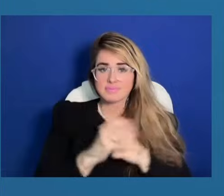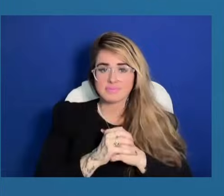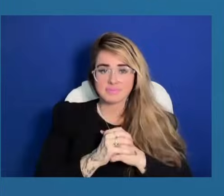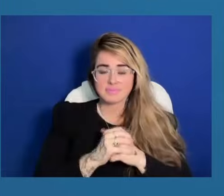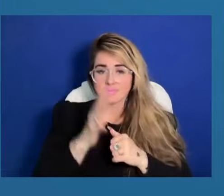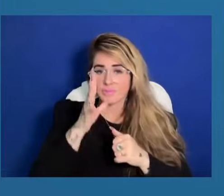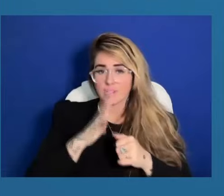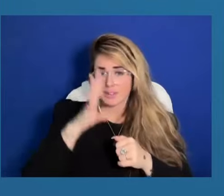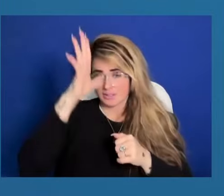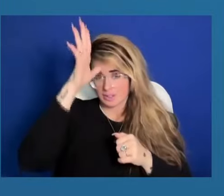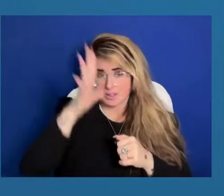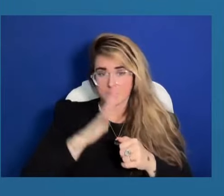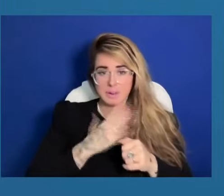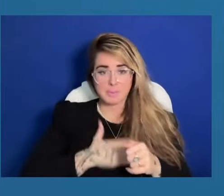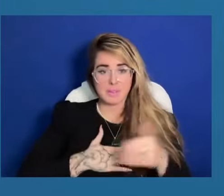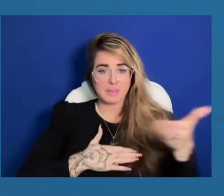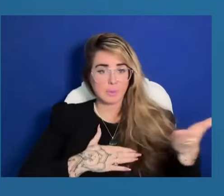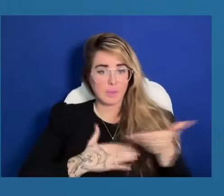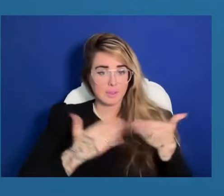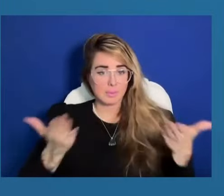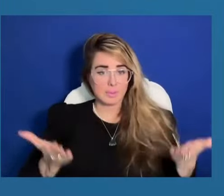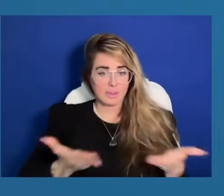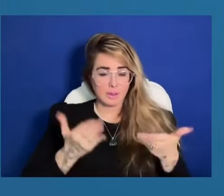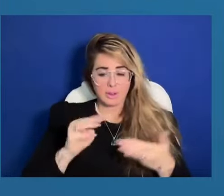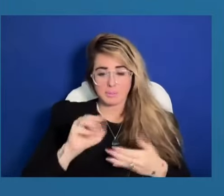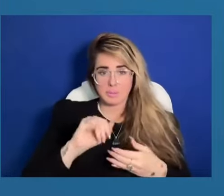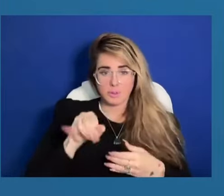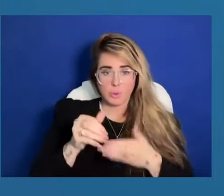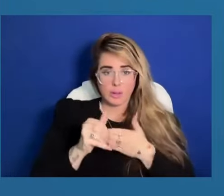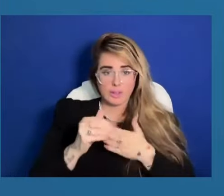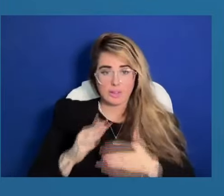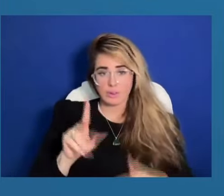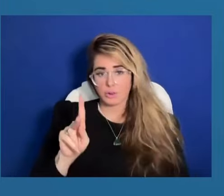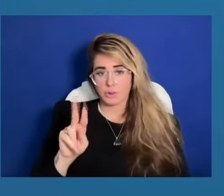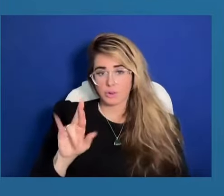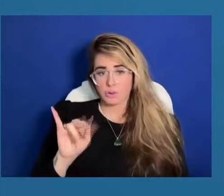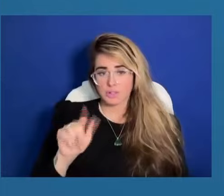Ladies and gentlemen, please welcome to the stage Majority Leader Crystal Peoples-Stokes.